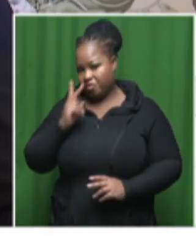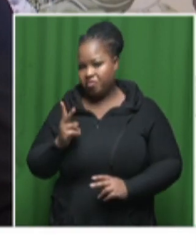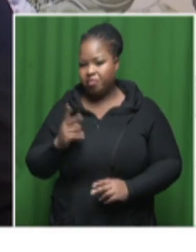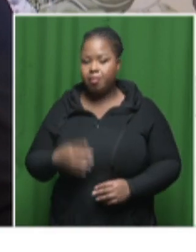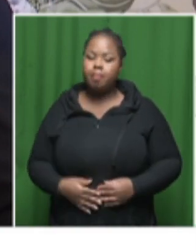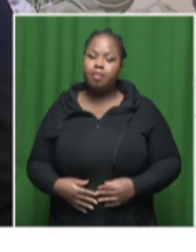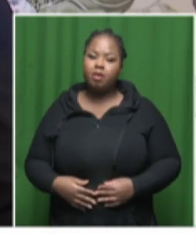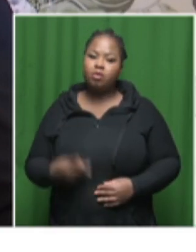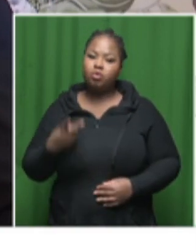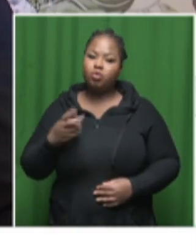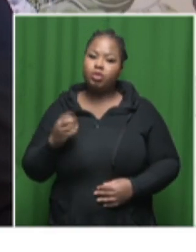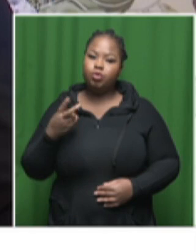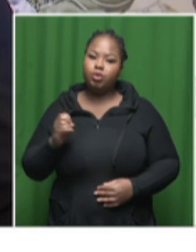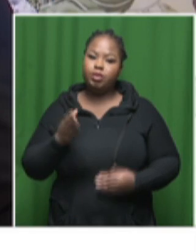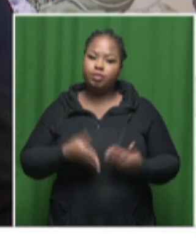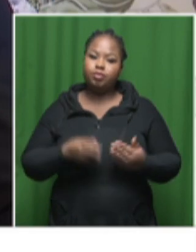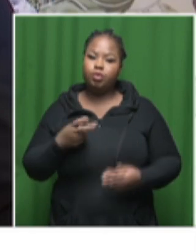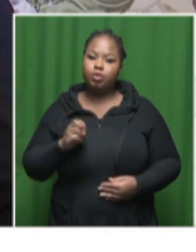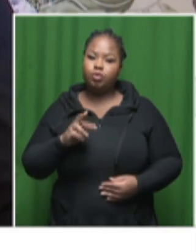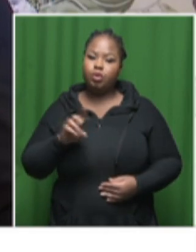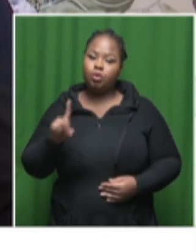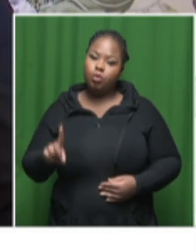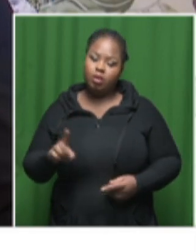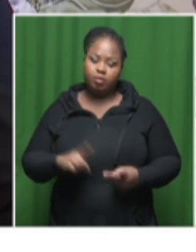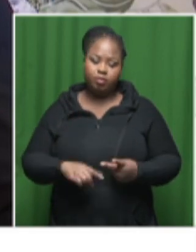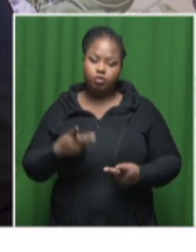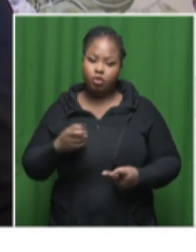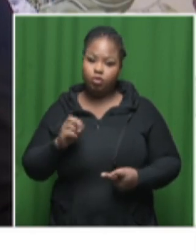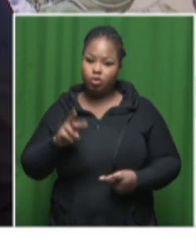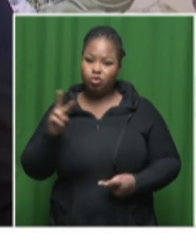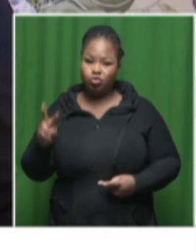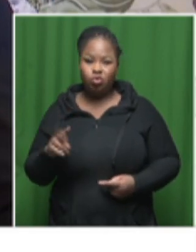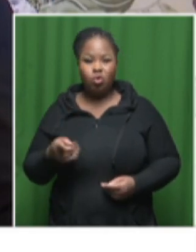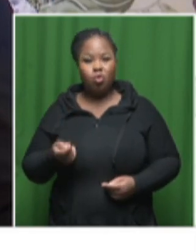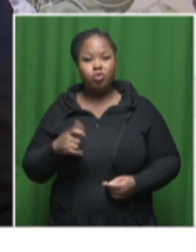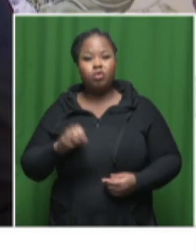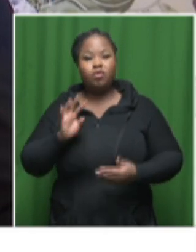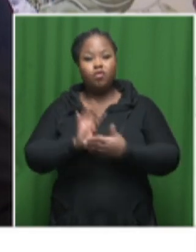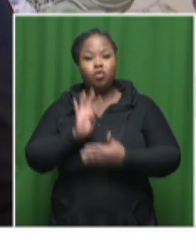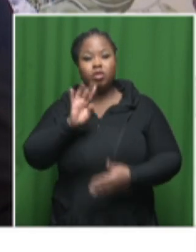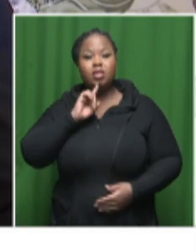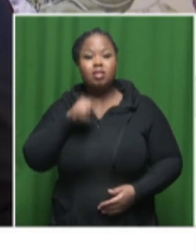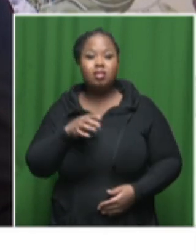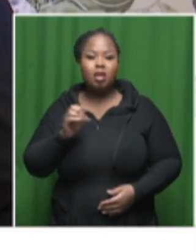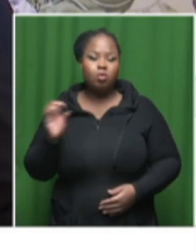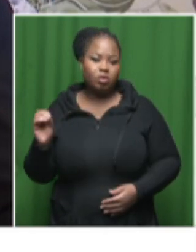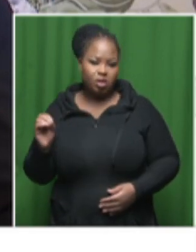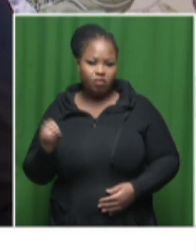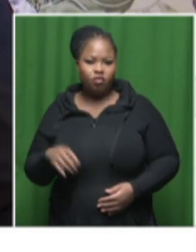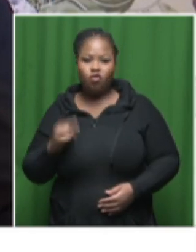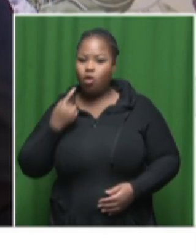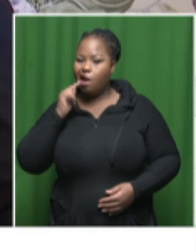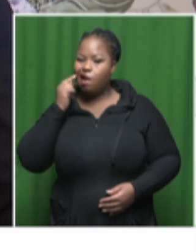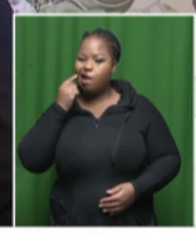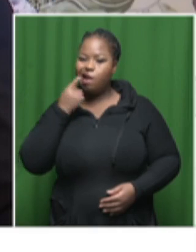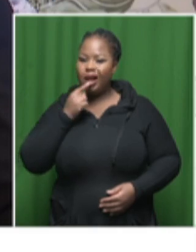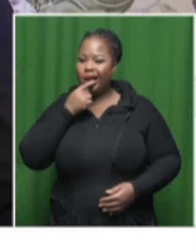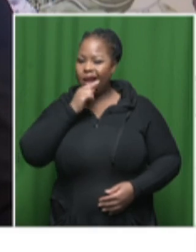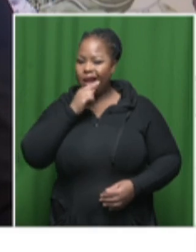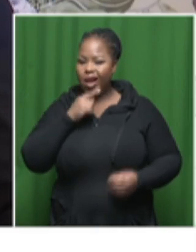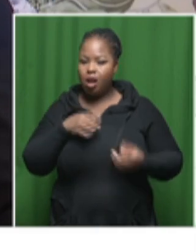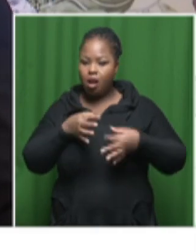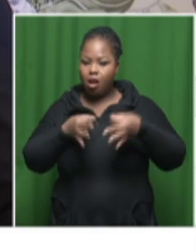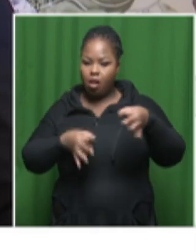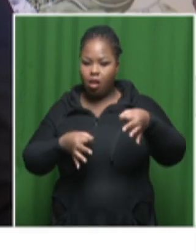past 2020, 2021, and 2022. About 14,000 of their DNA results that has now